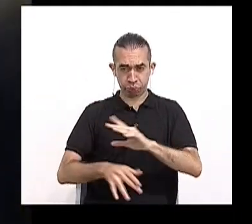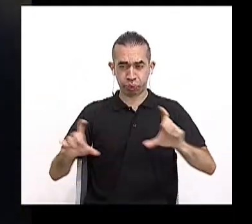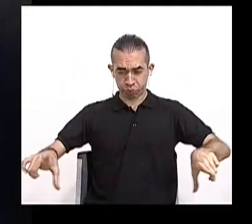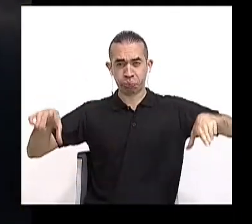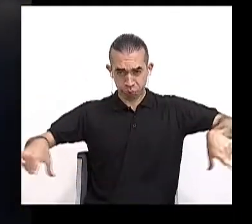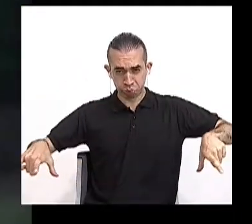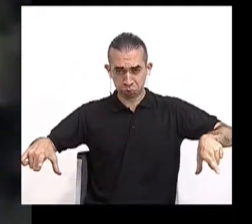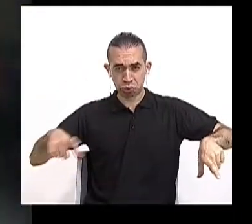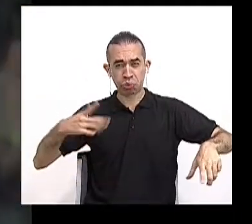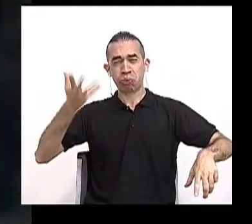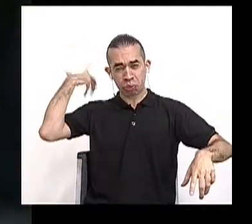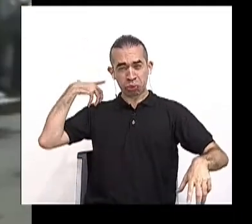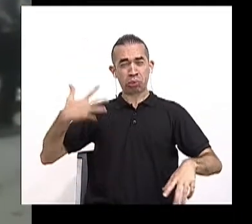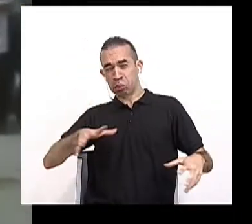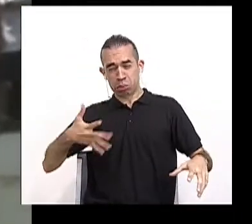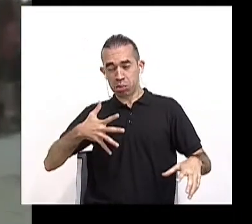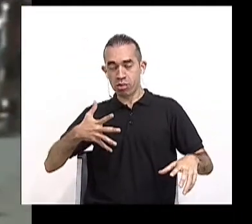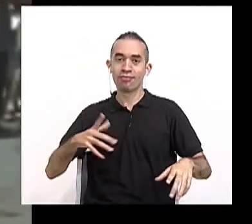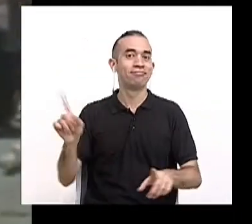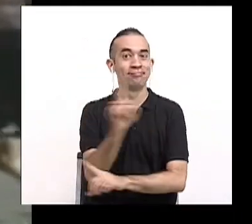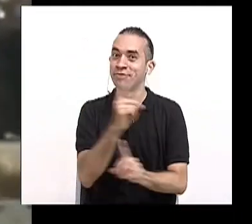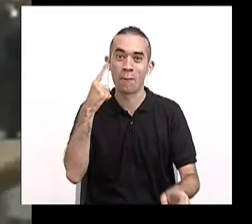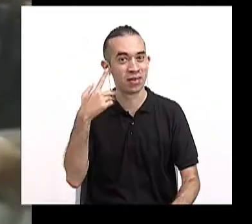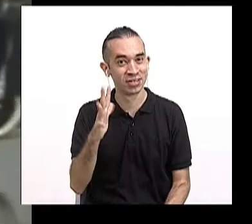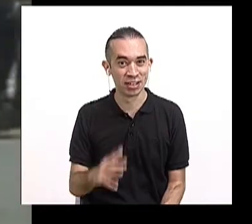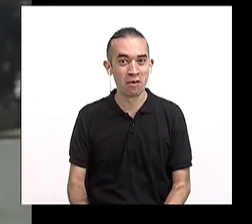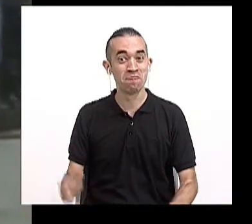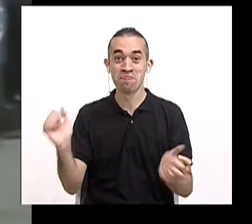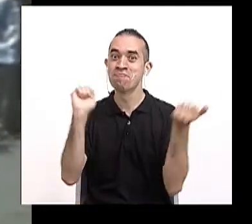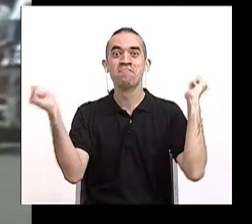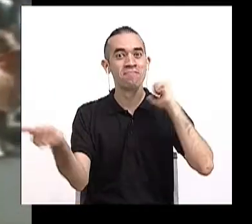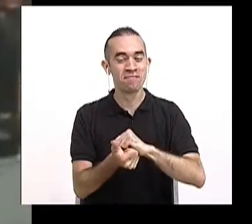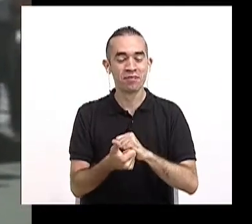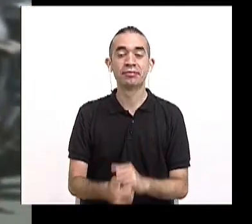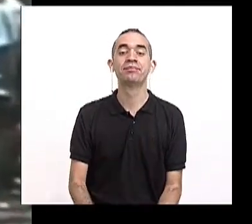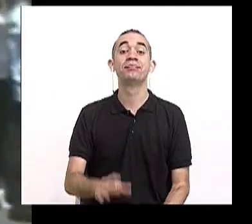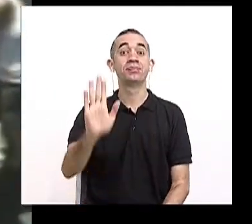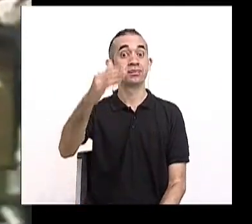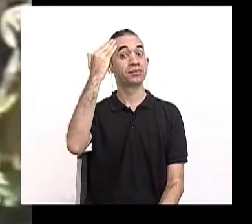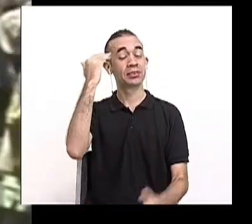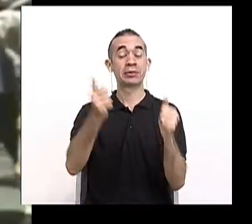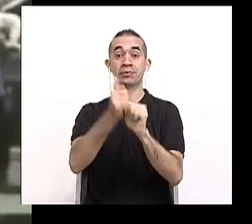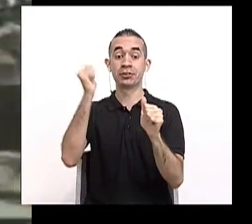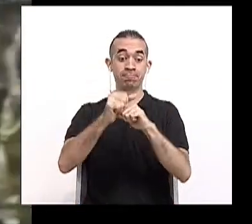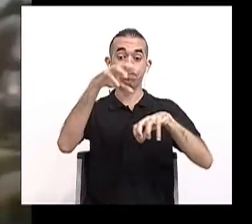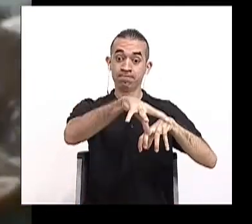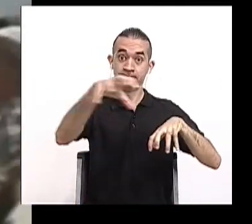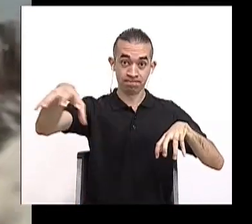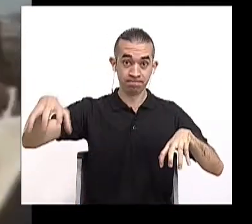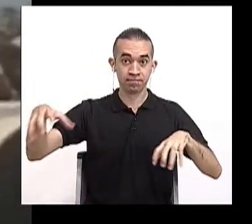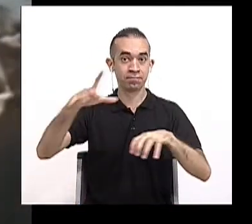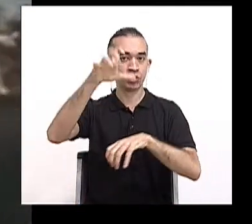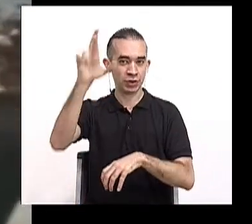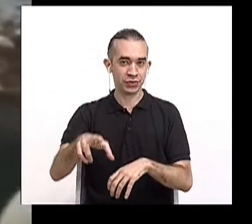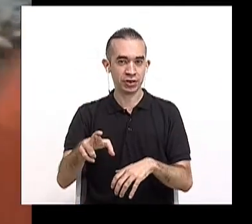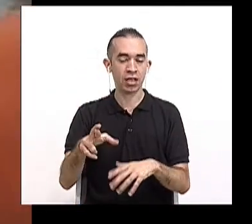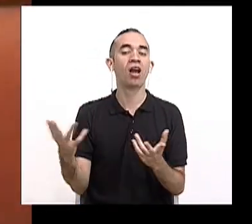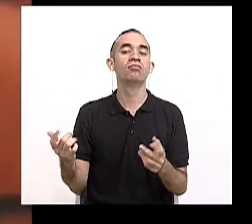Today's colourful and richly decorated carretas bear little resemblance to the original rough-hewn